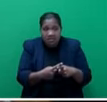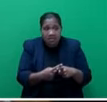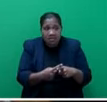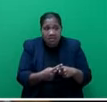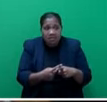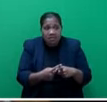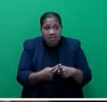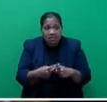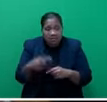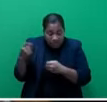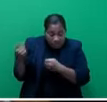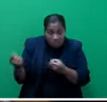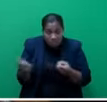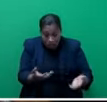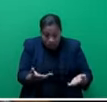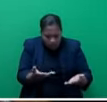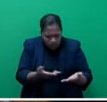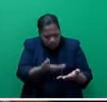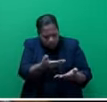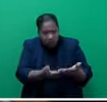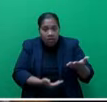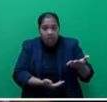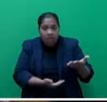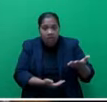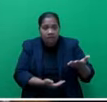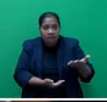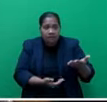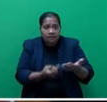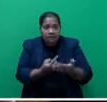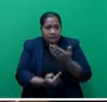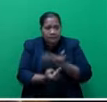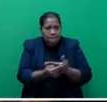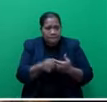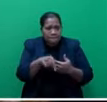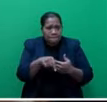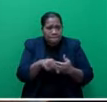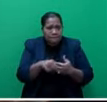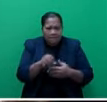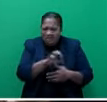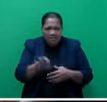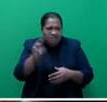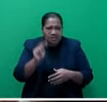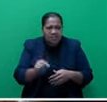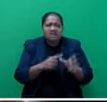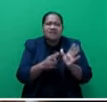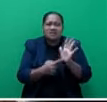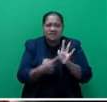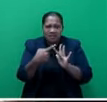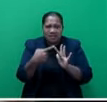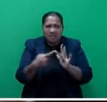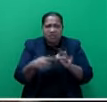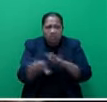that was published, does not warrant an anti-corruption specialized court. The number of cases that are